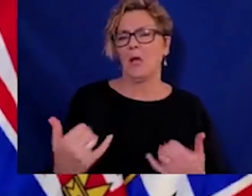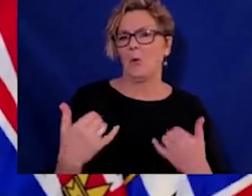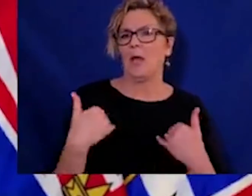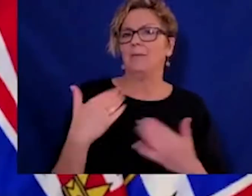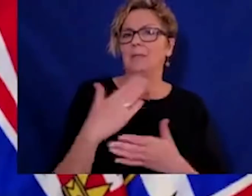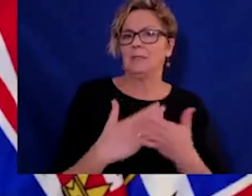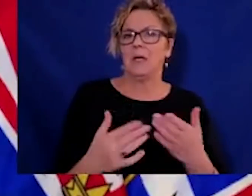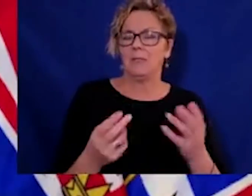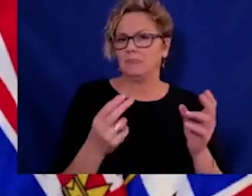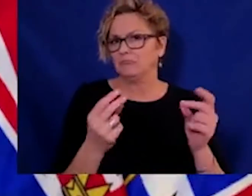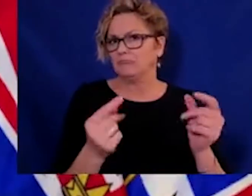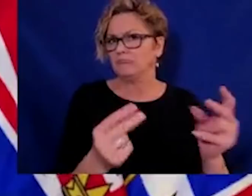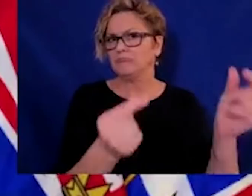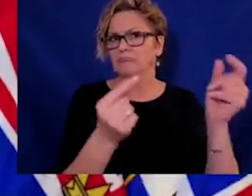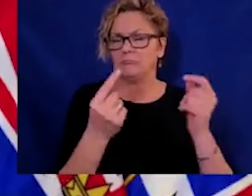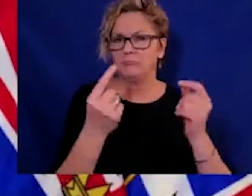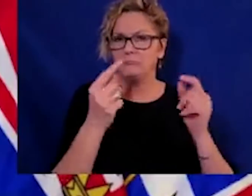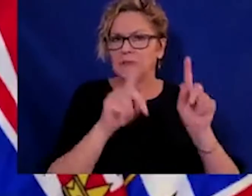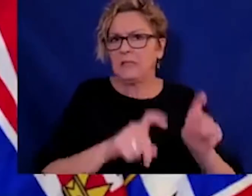also